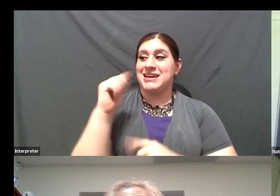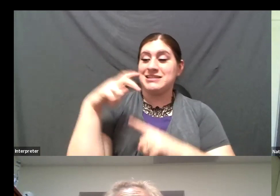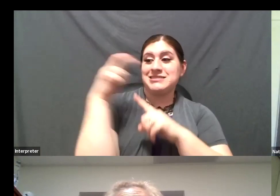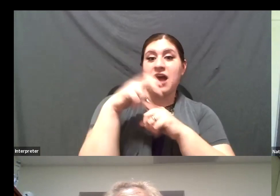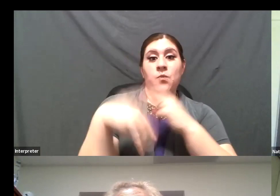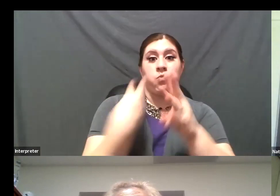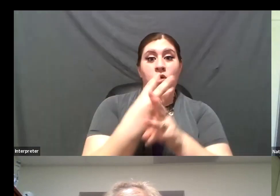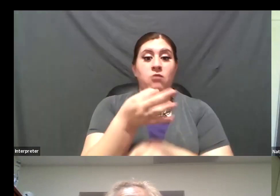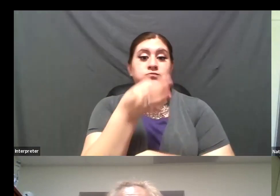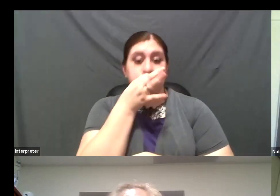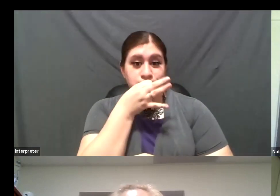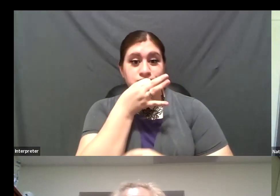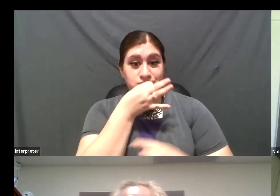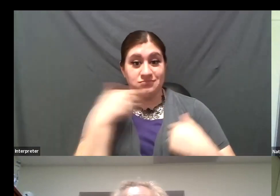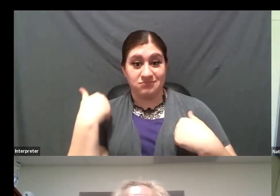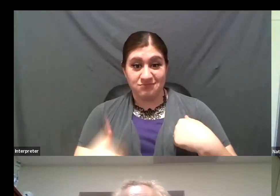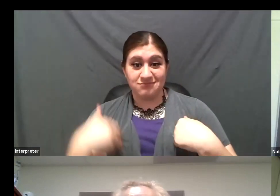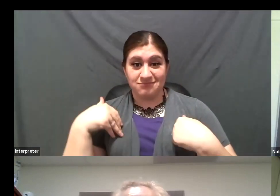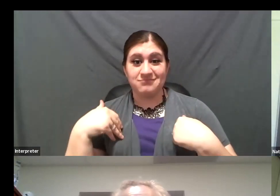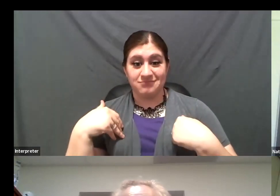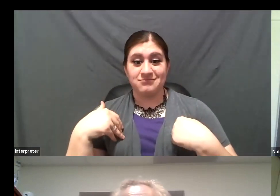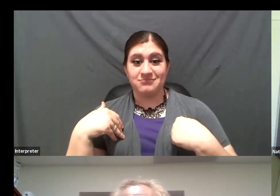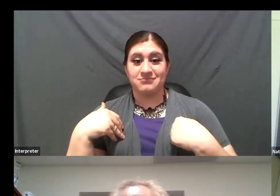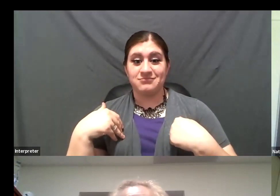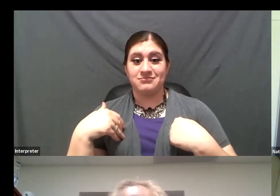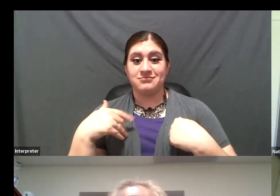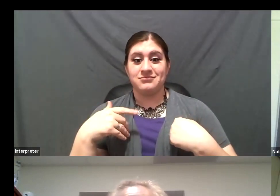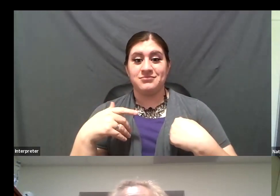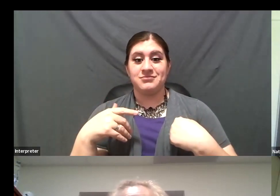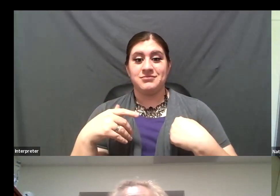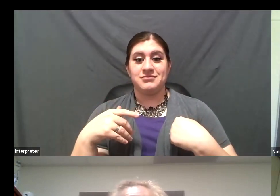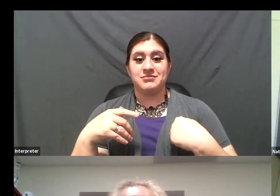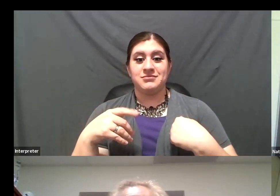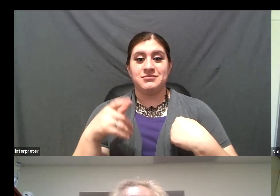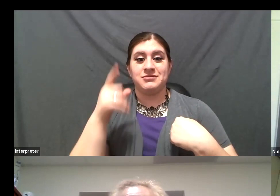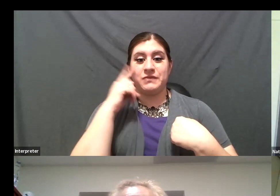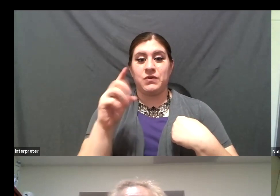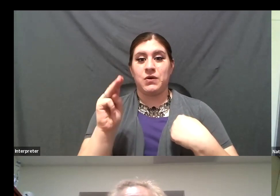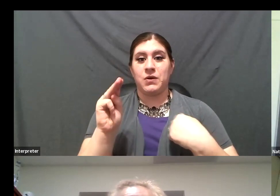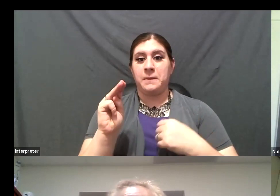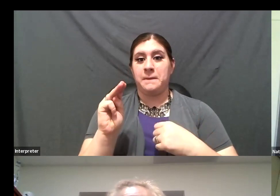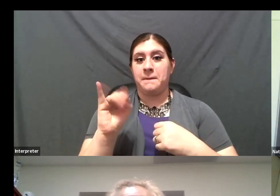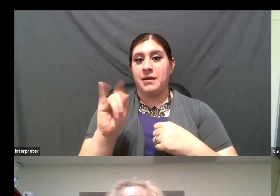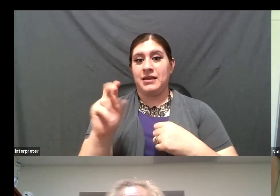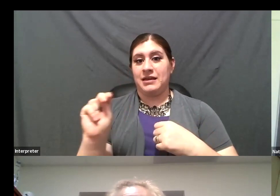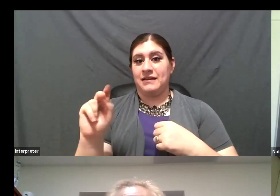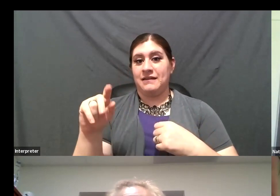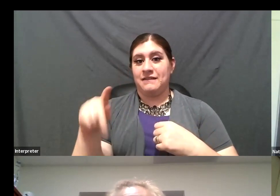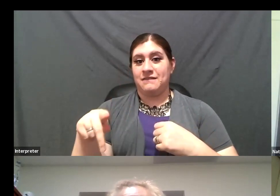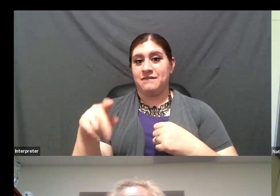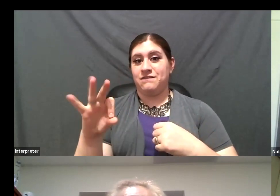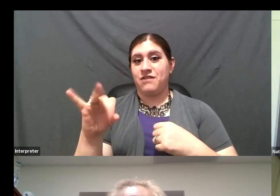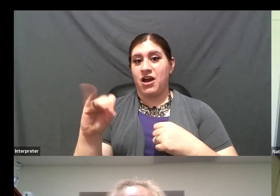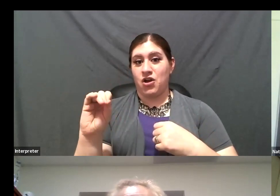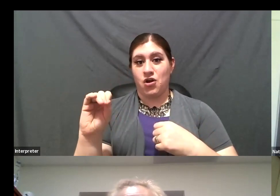proud of this. I was the world expert on Vermilion phylogenetics, not so much because I was so knowledgeable, it's just that very few people